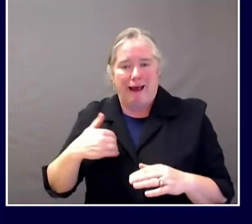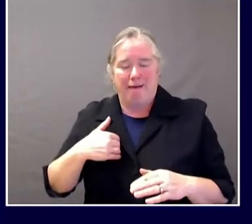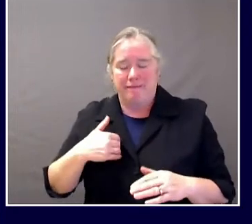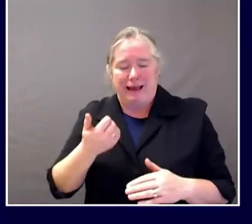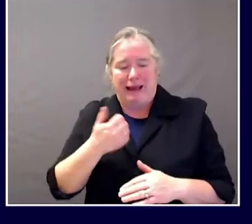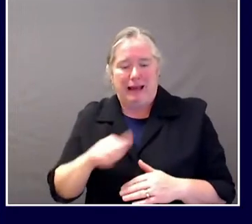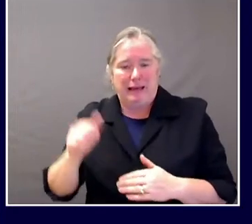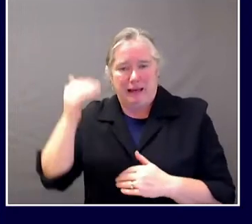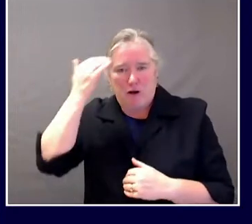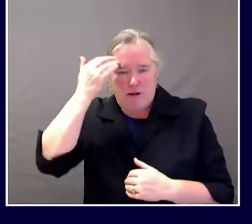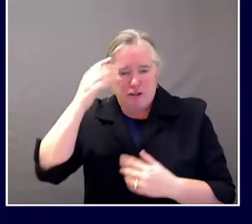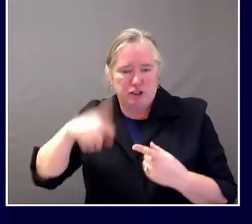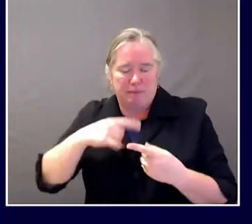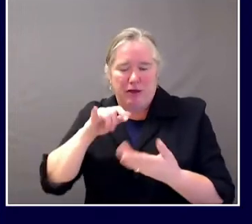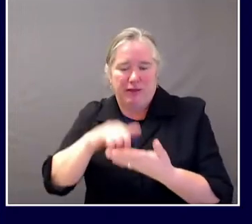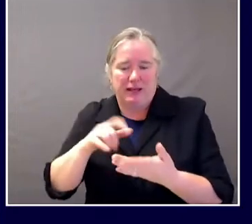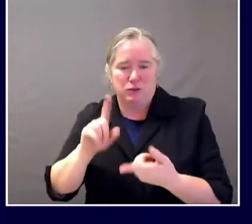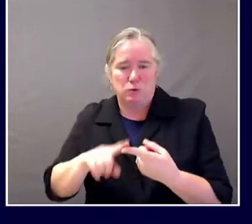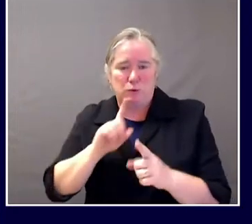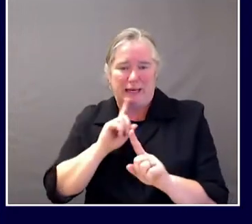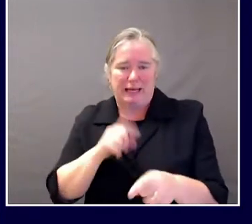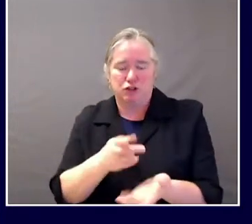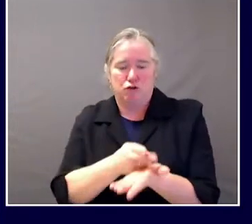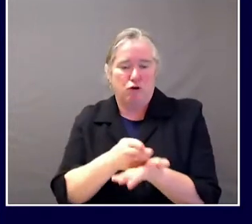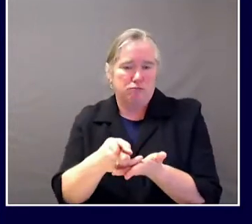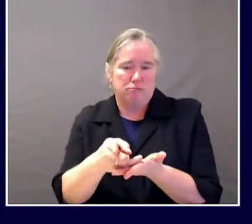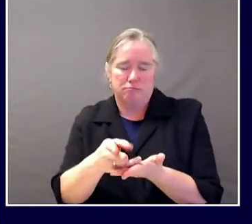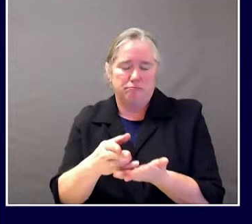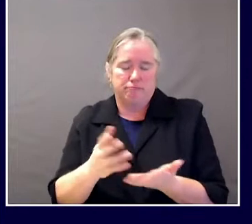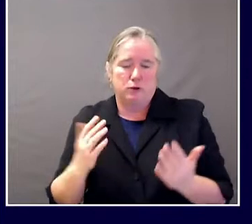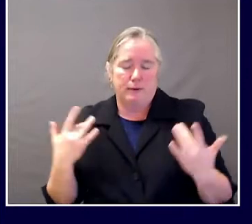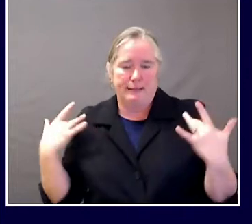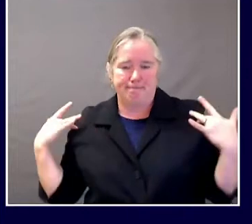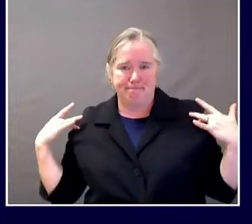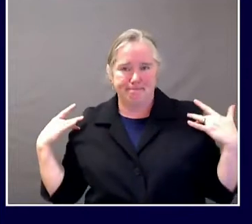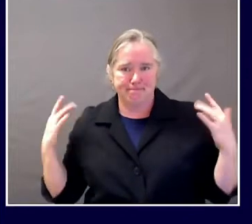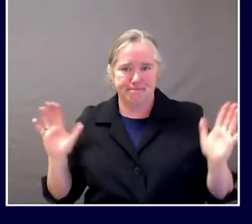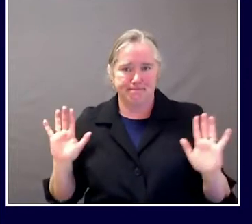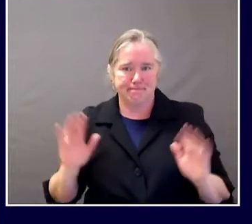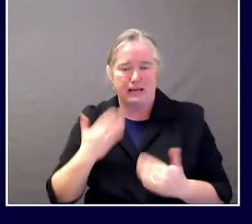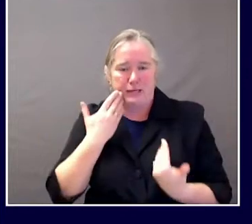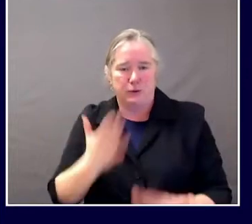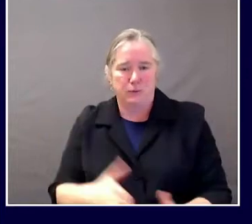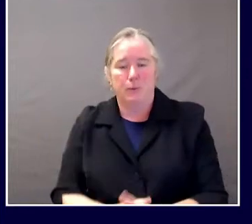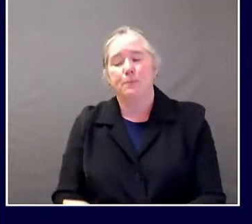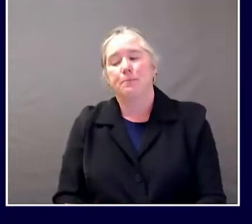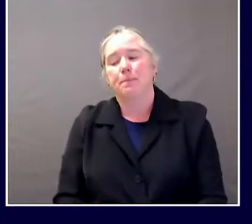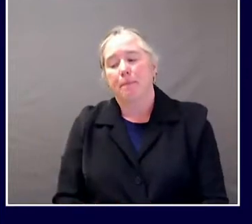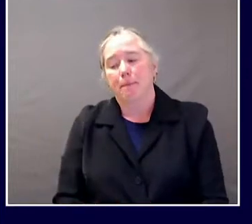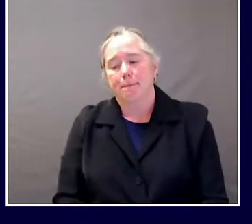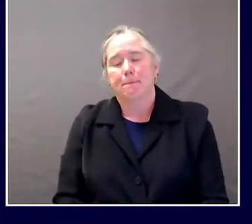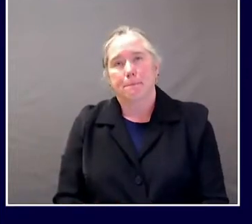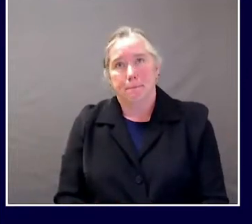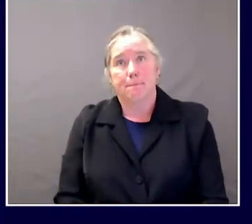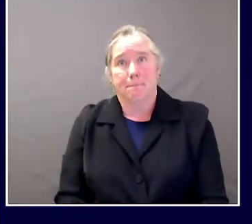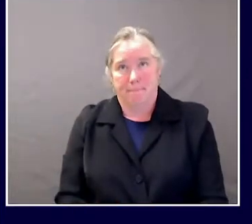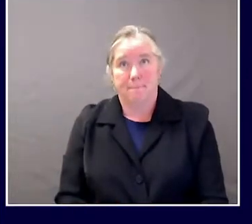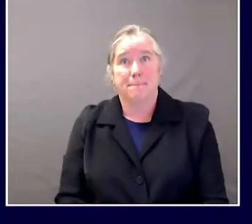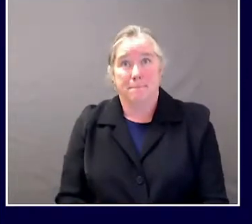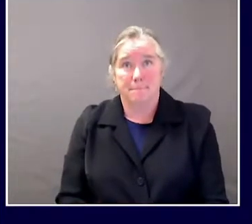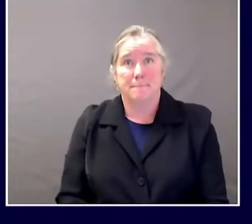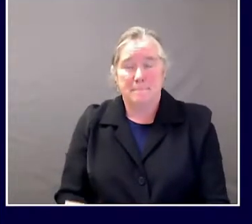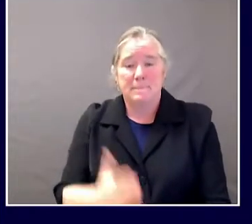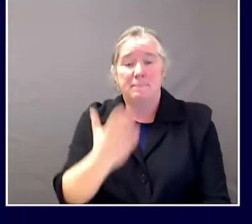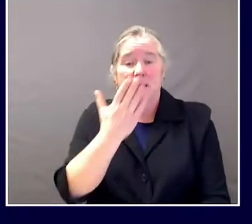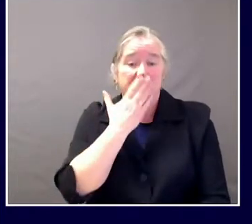your question accurately or truthfully. I'm sorry. Okay, thanks. So, but thank you for raising